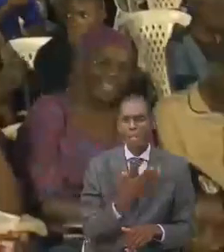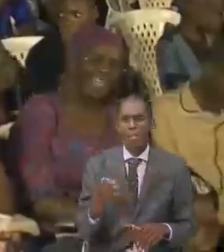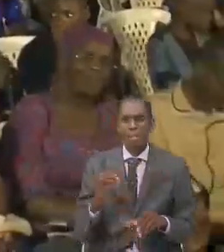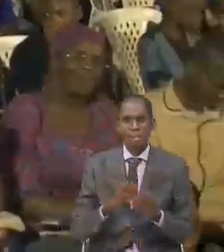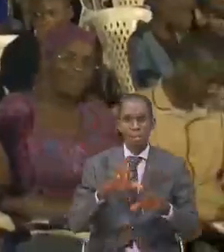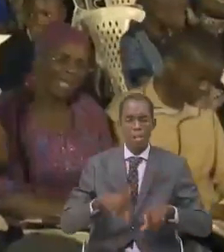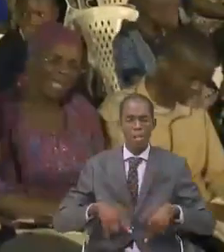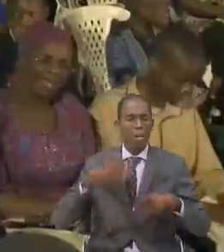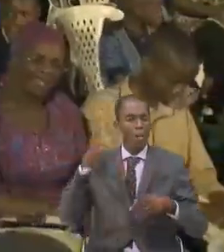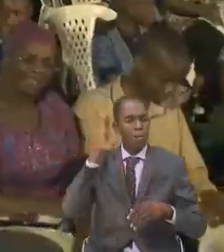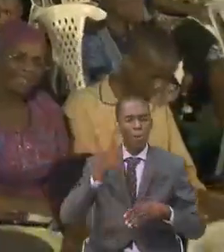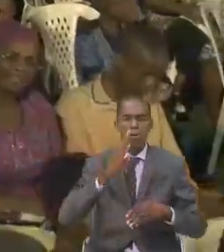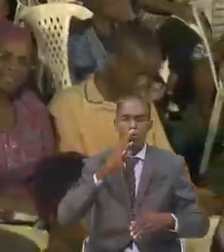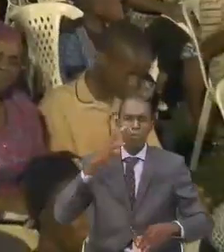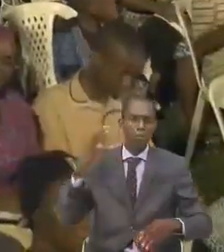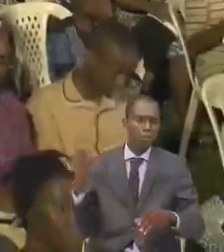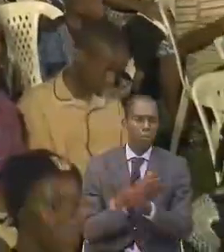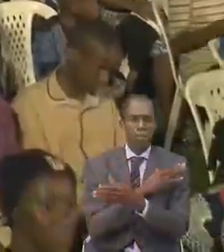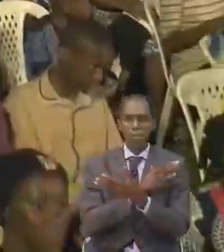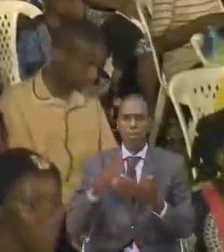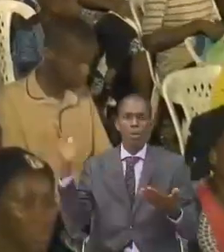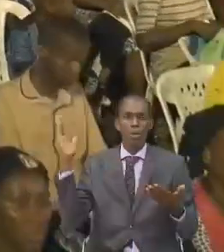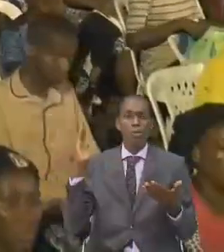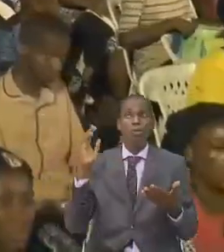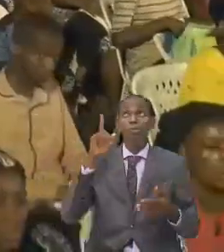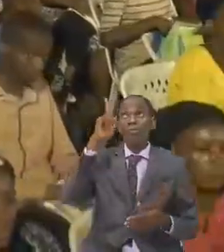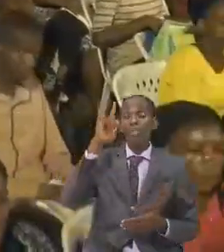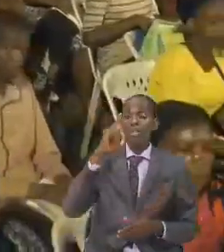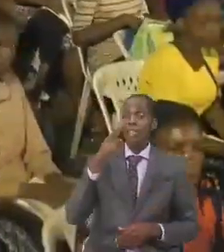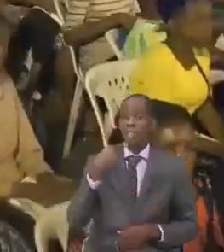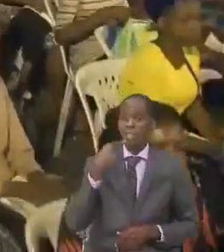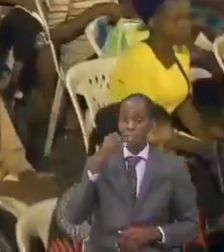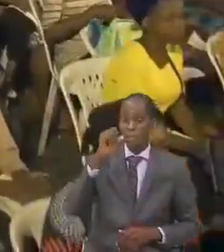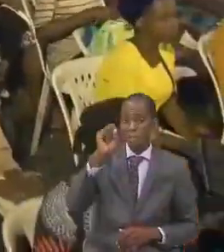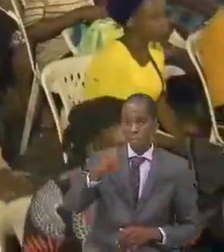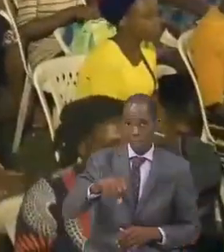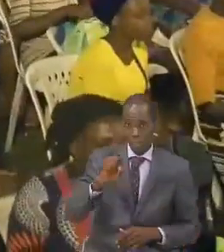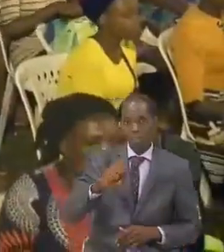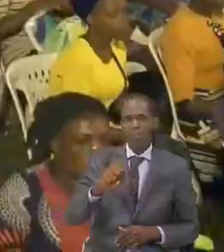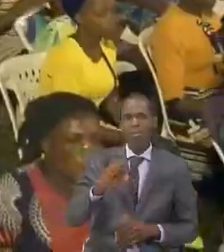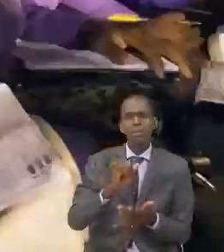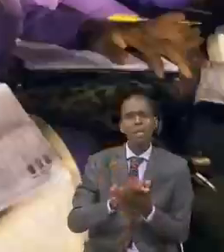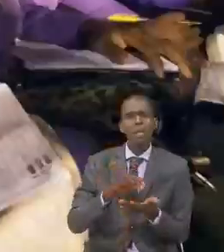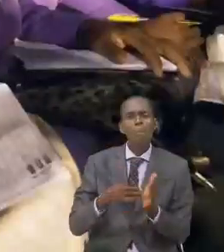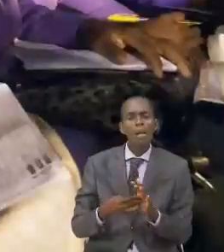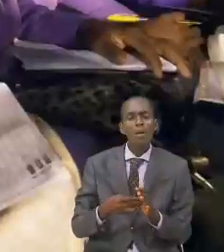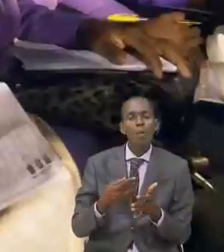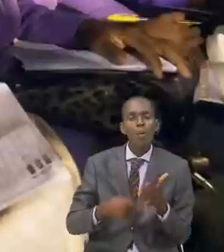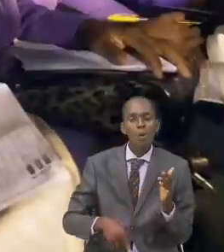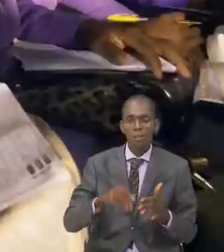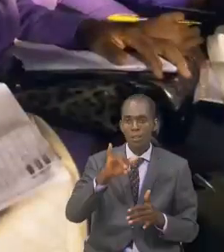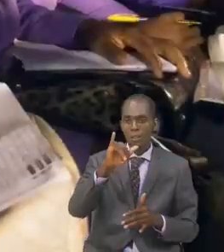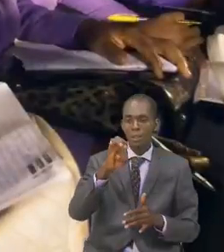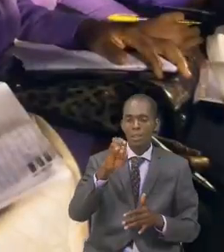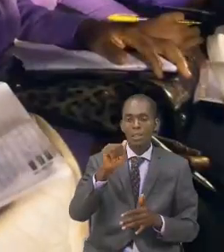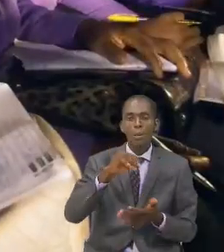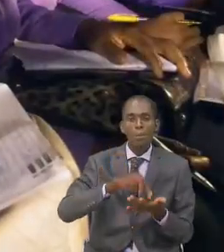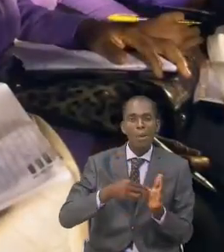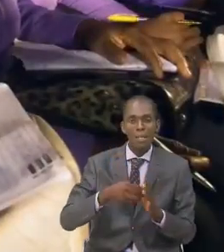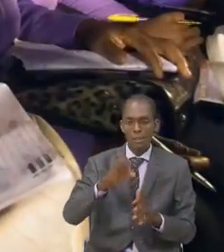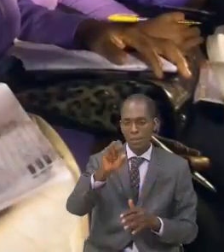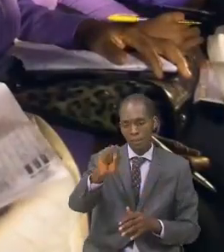see. And every bad thing in your life, everything will be rolled away. He says,